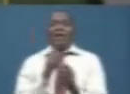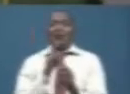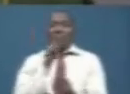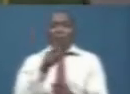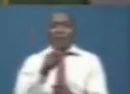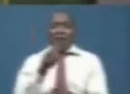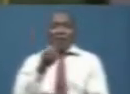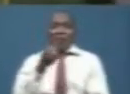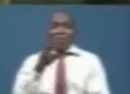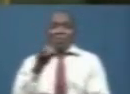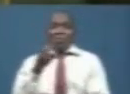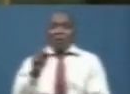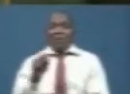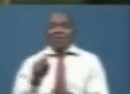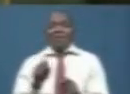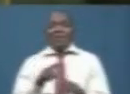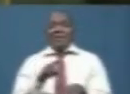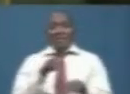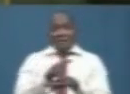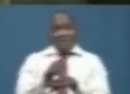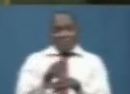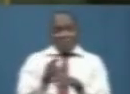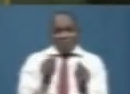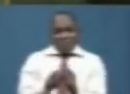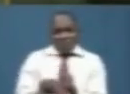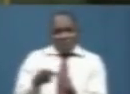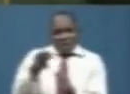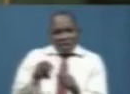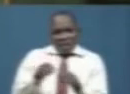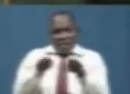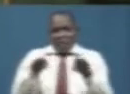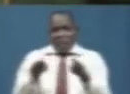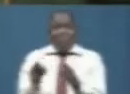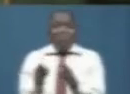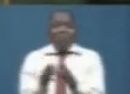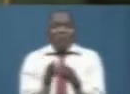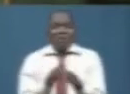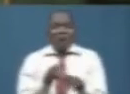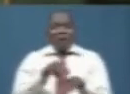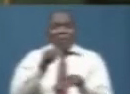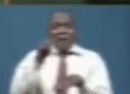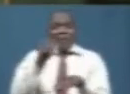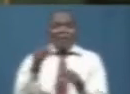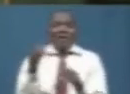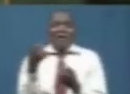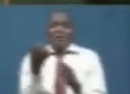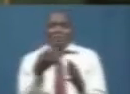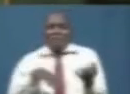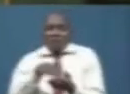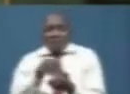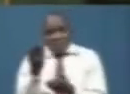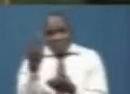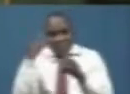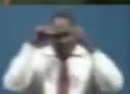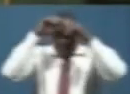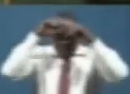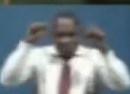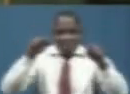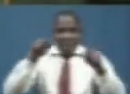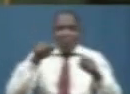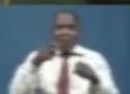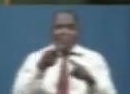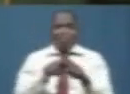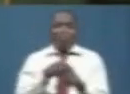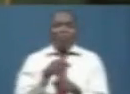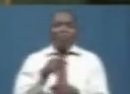delegation comprising the high-level mediator of the Malian crisis, the former president of the Federal Republic